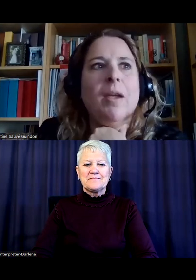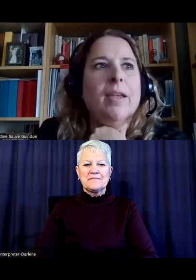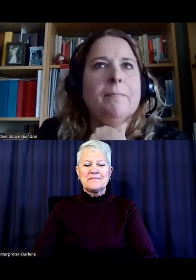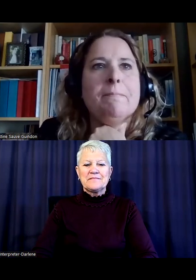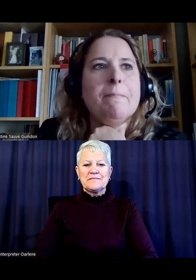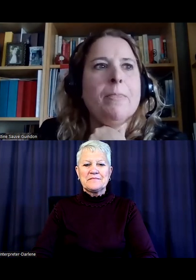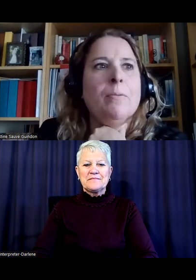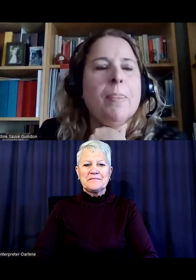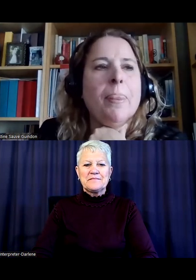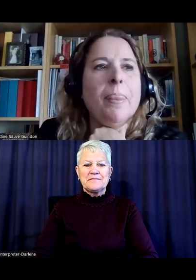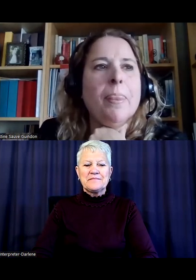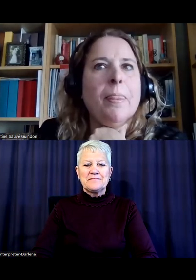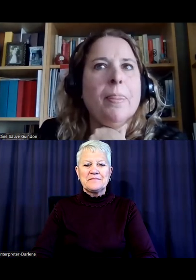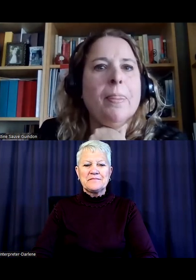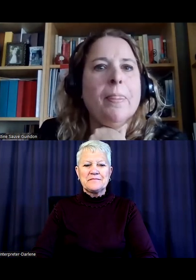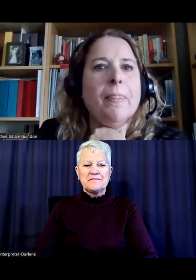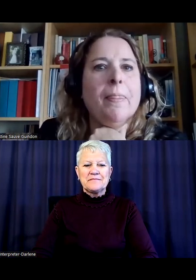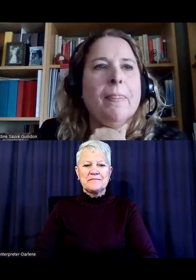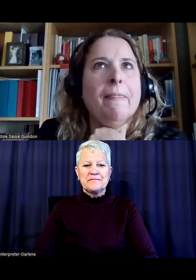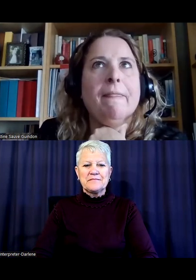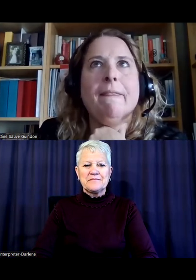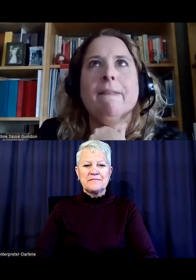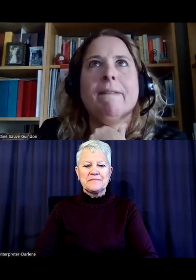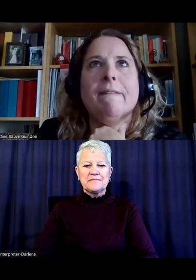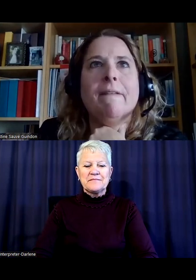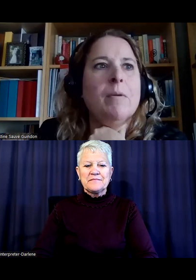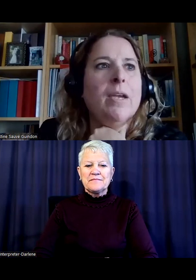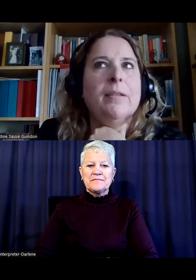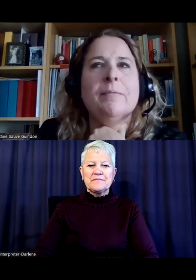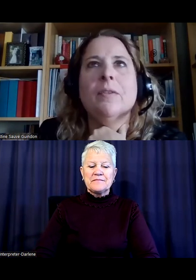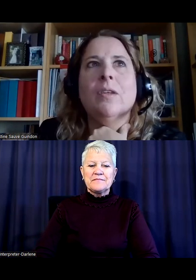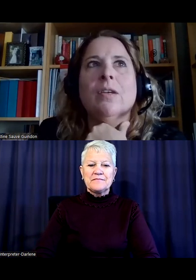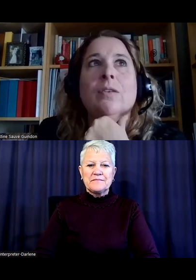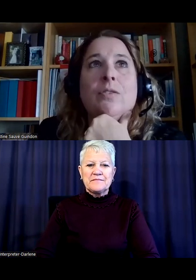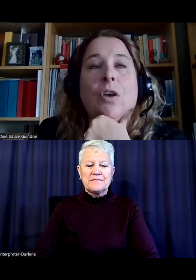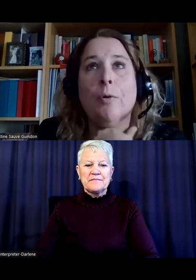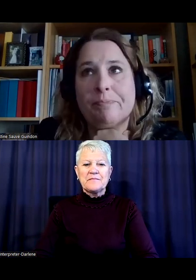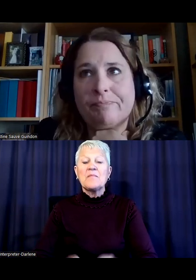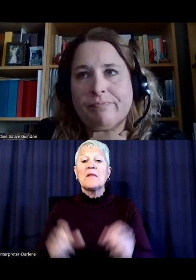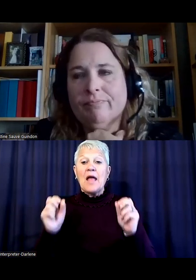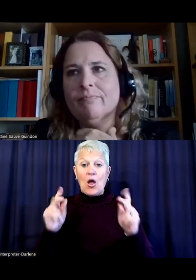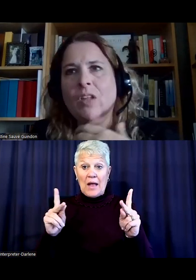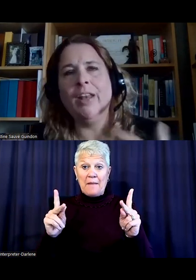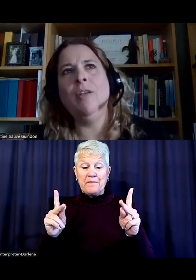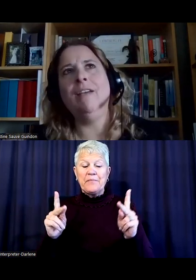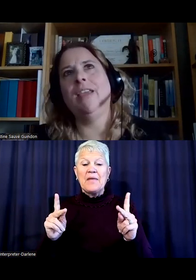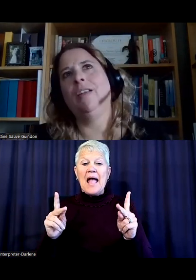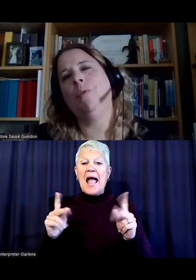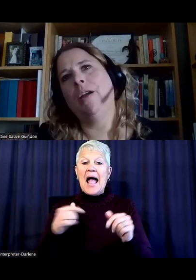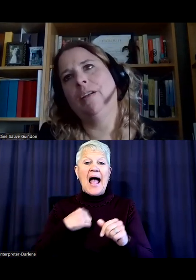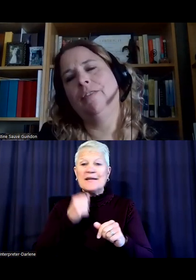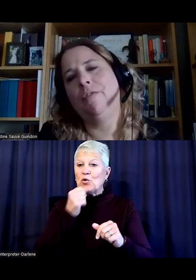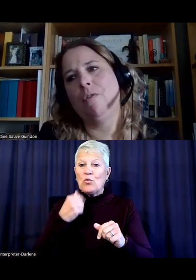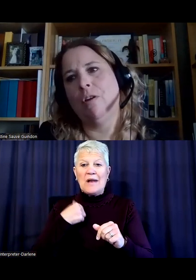All right. Okay, on va explorer la laine. All right. So I don't have the